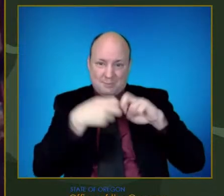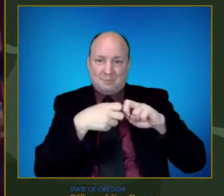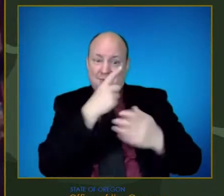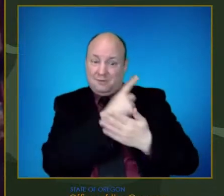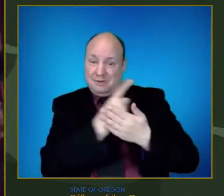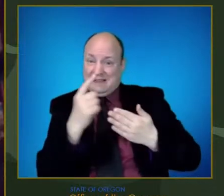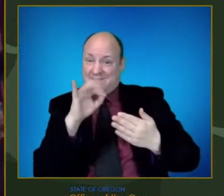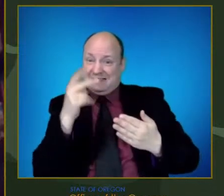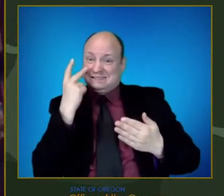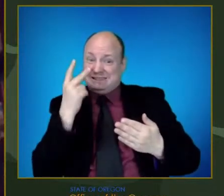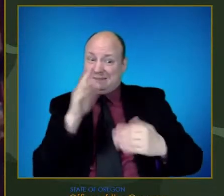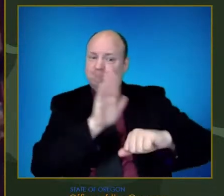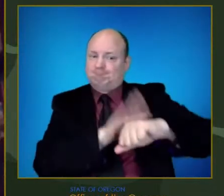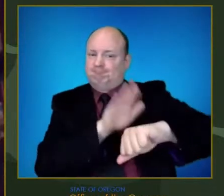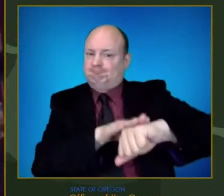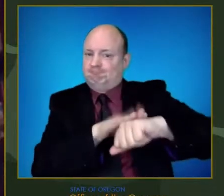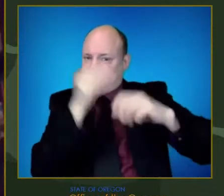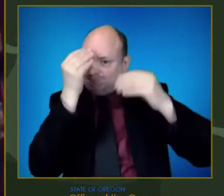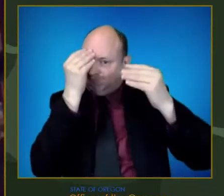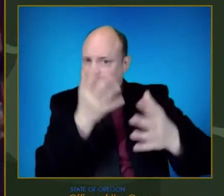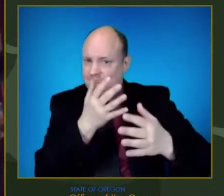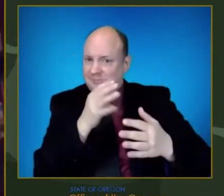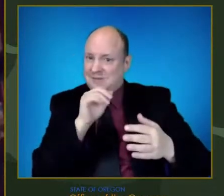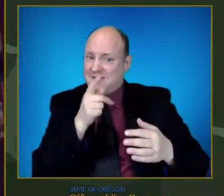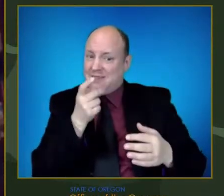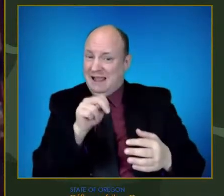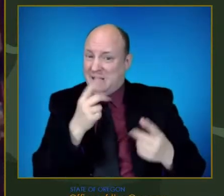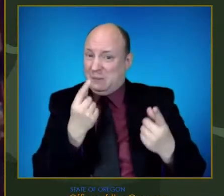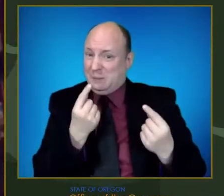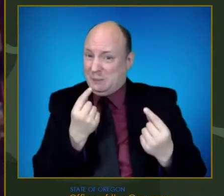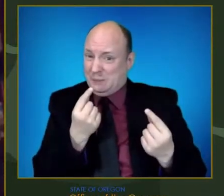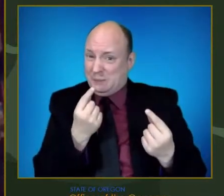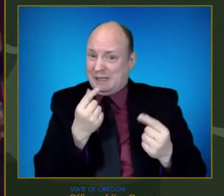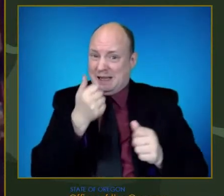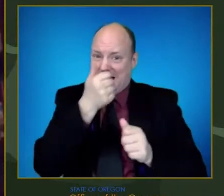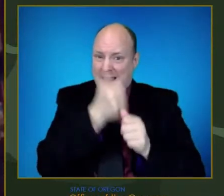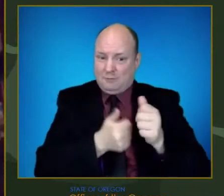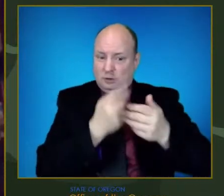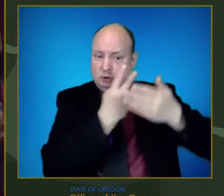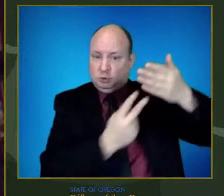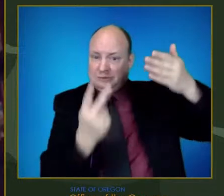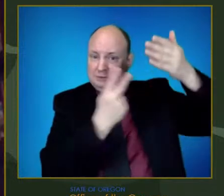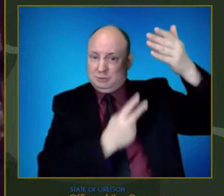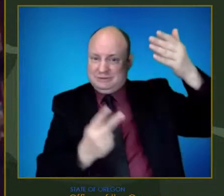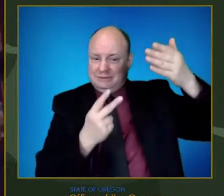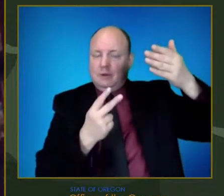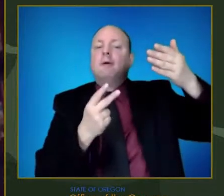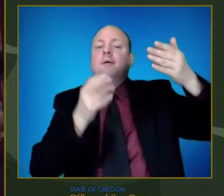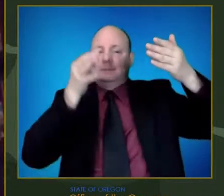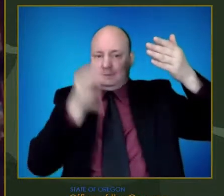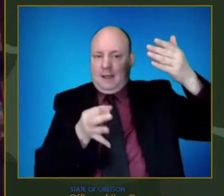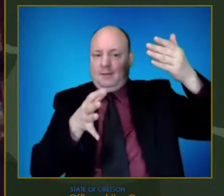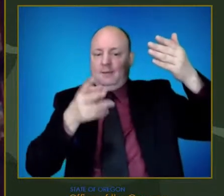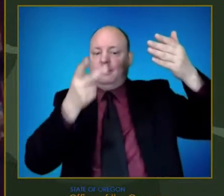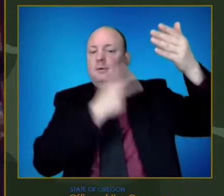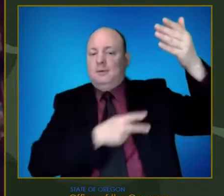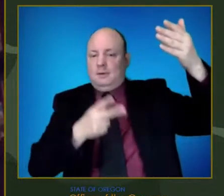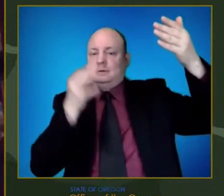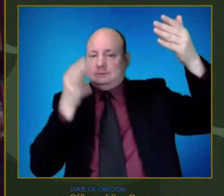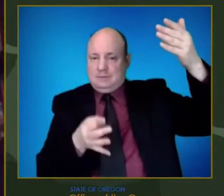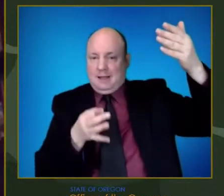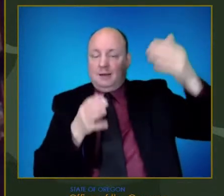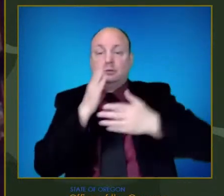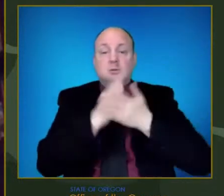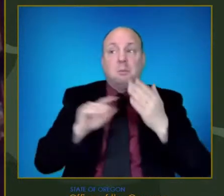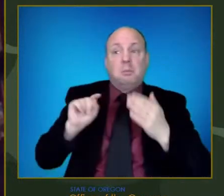county, and then movements are made on the data every other week. What we've done for those counties who recently moved down is in that movement